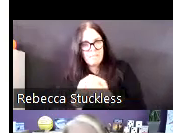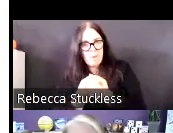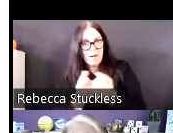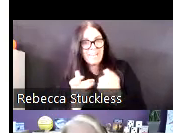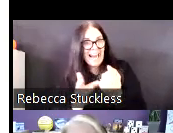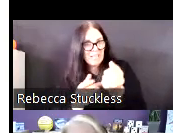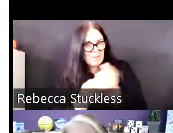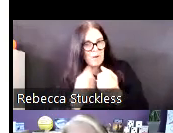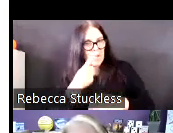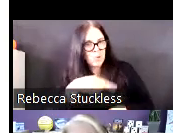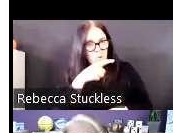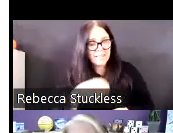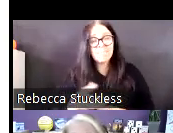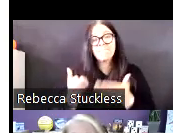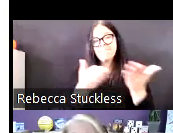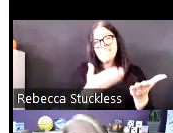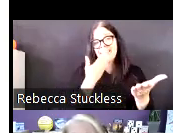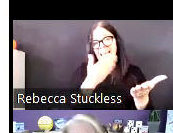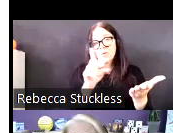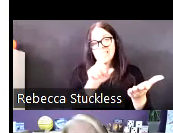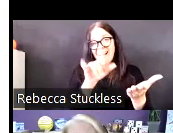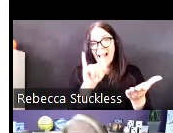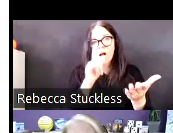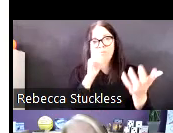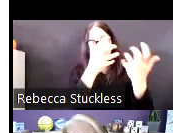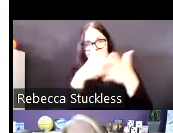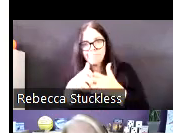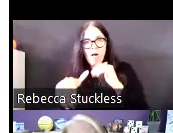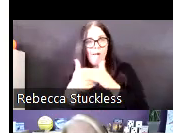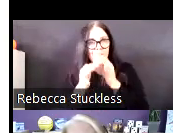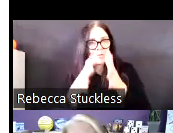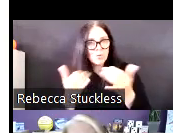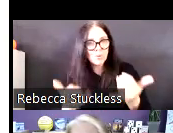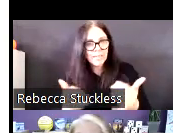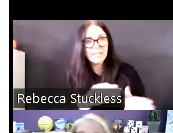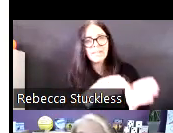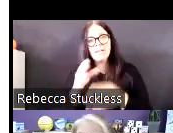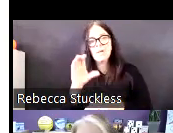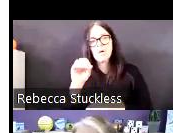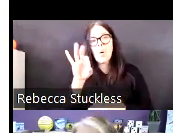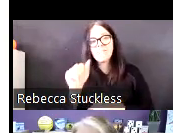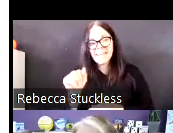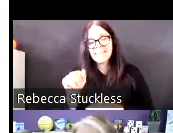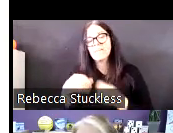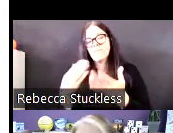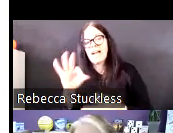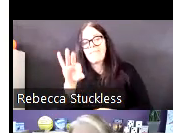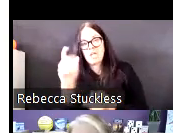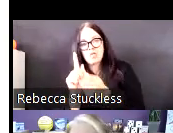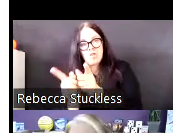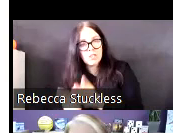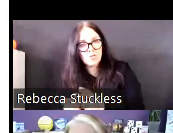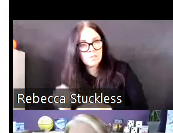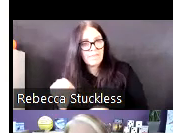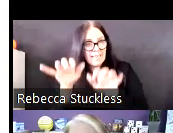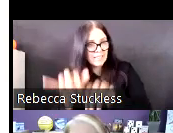it, to DLI for arranging our ASL translators today, to COFA for providing French transcripts of these